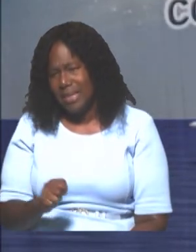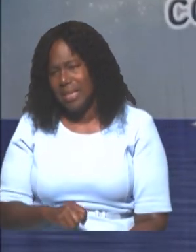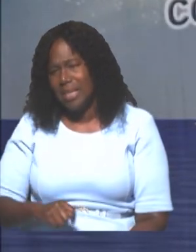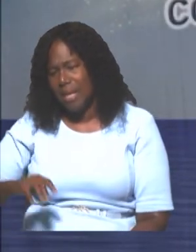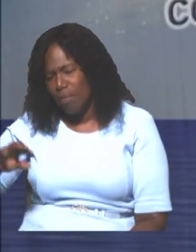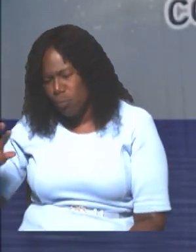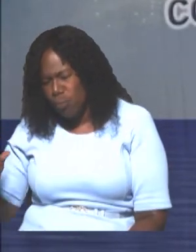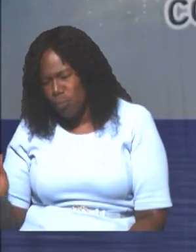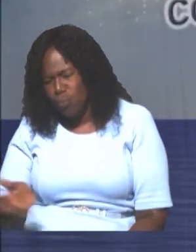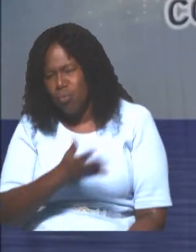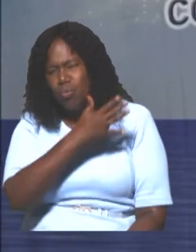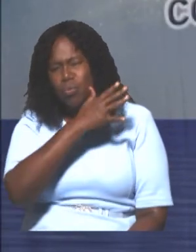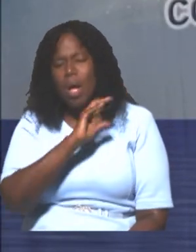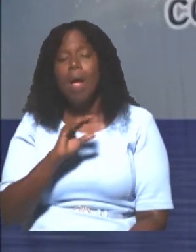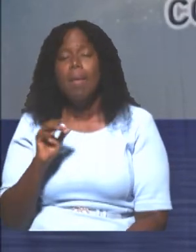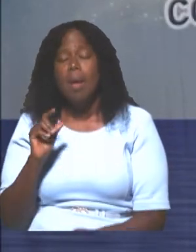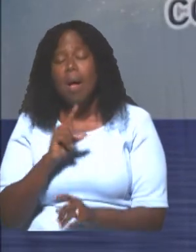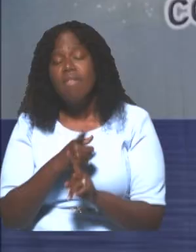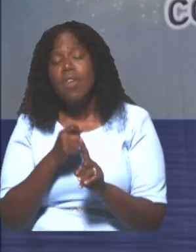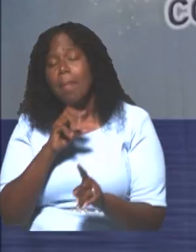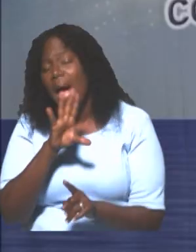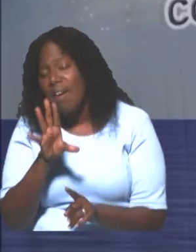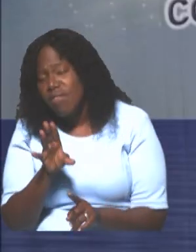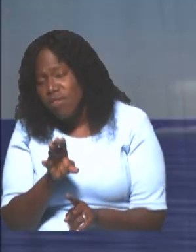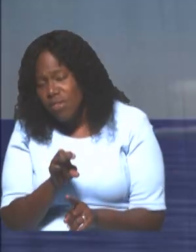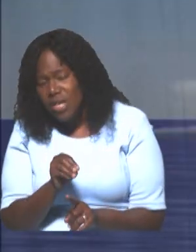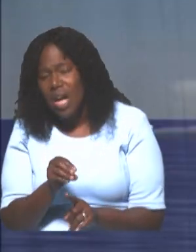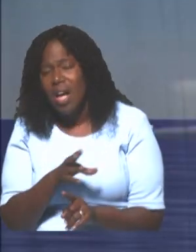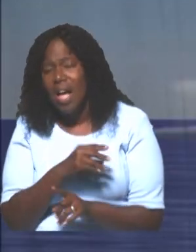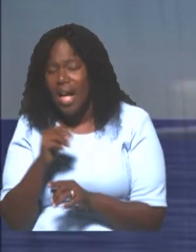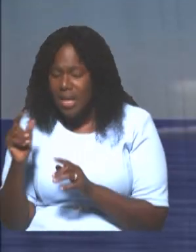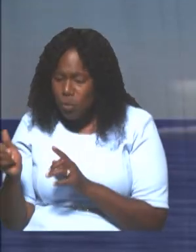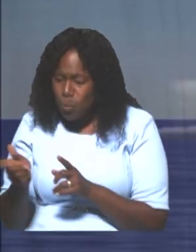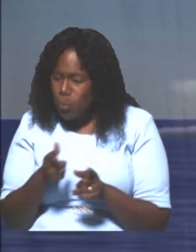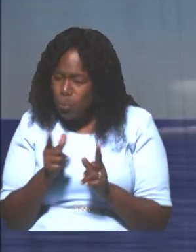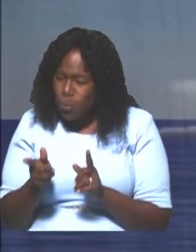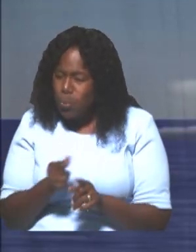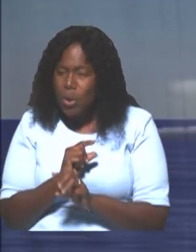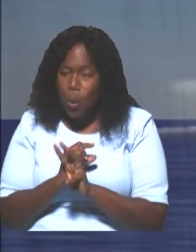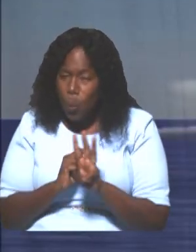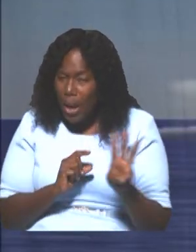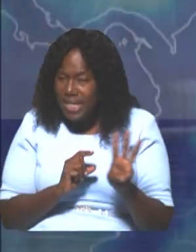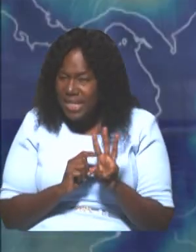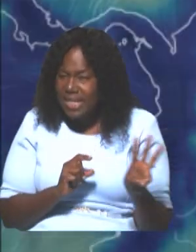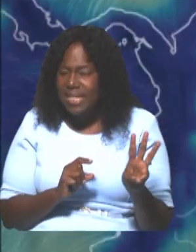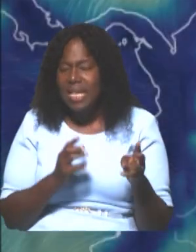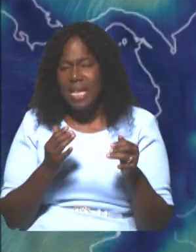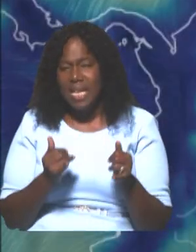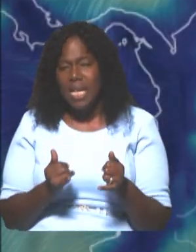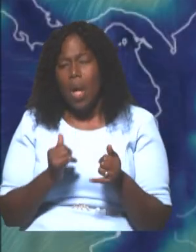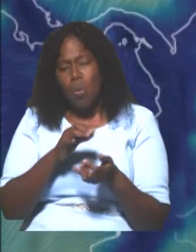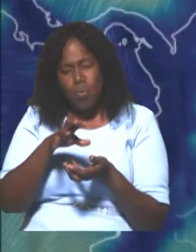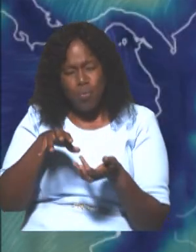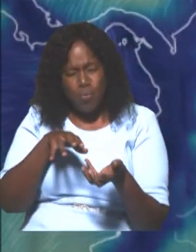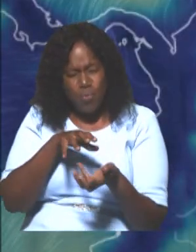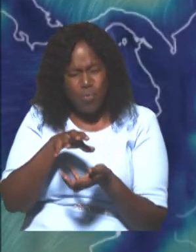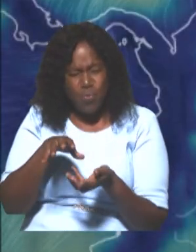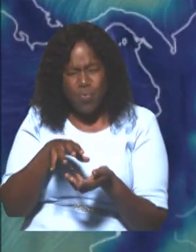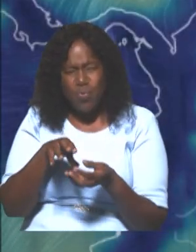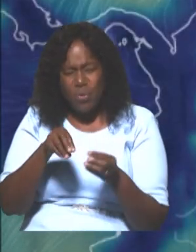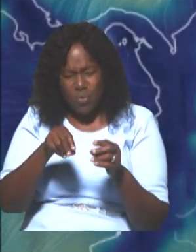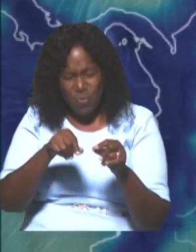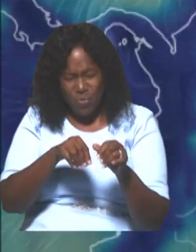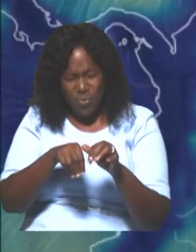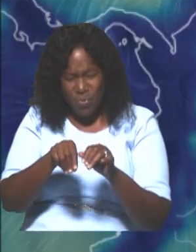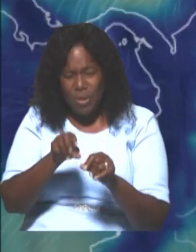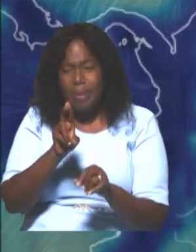coast and has been carried westward by prevailing winds now settling over our islands. Now, what we're looking at here is the